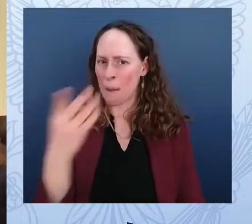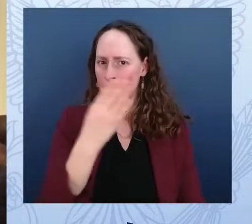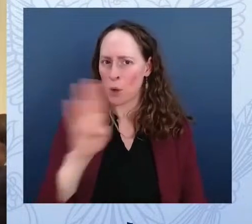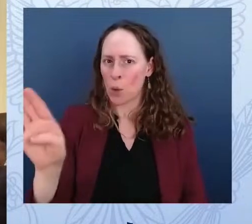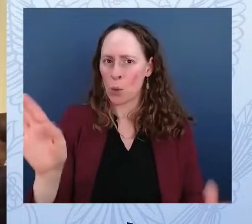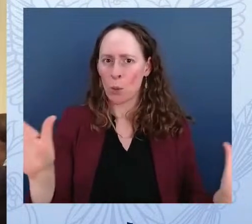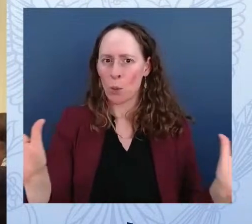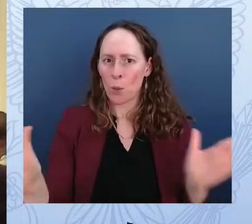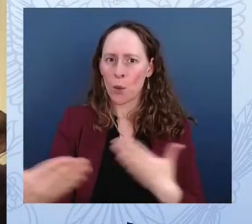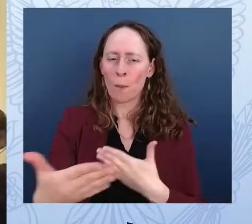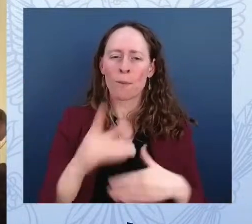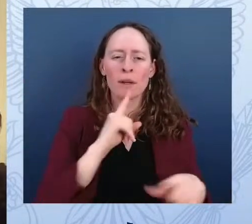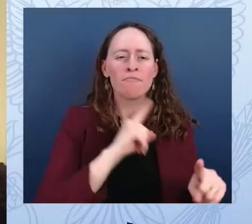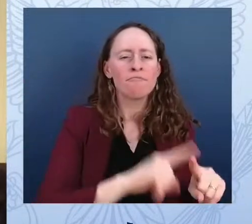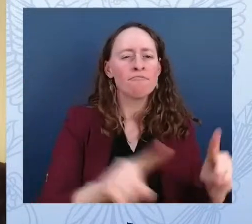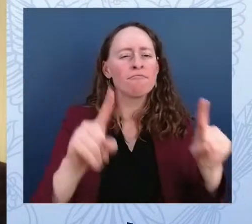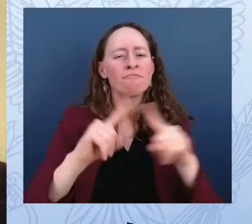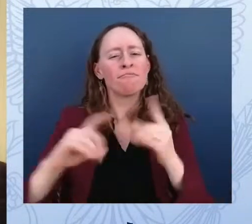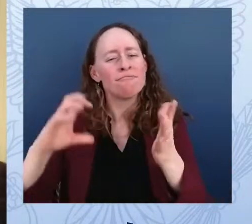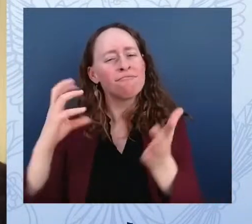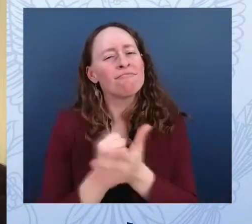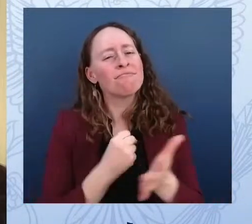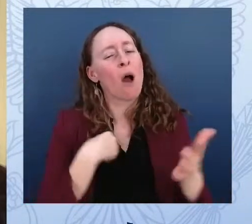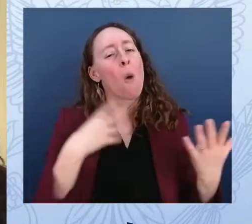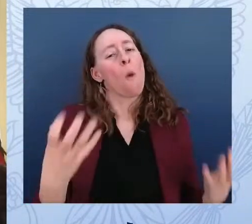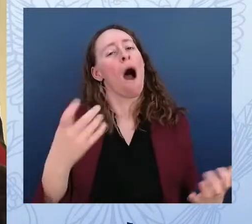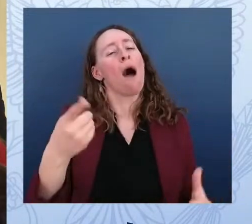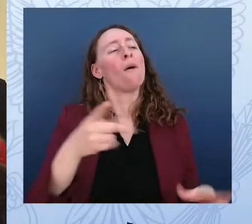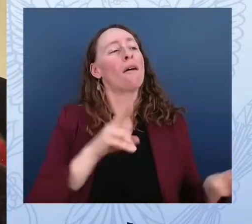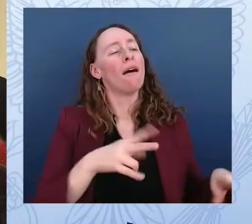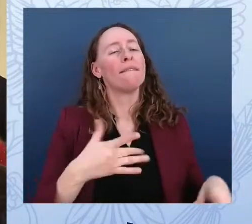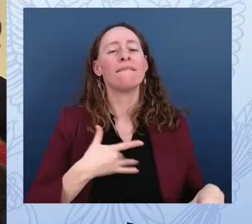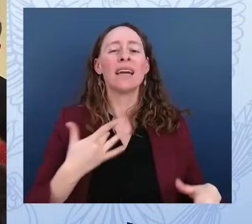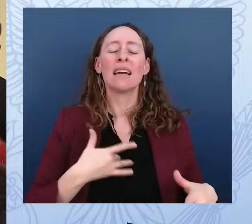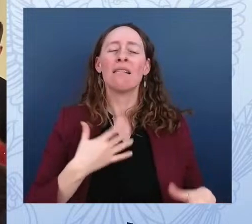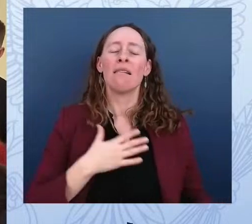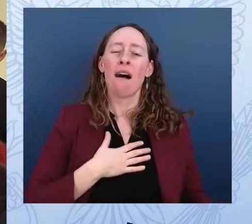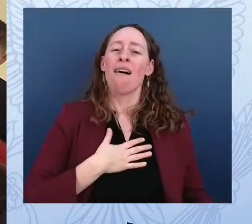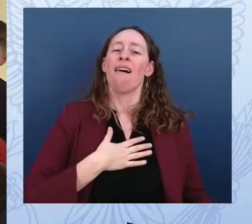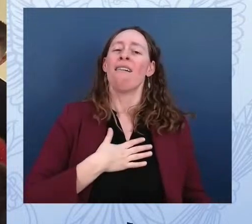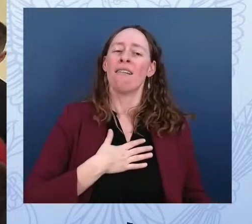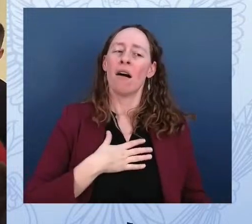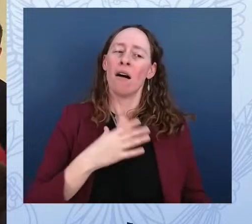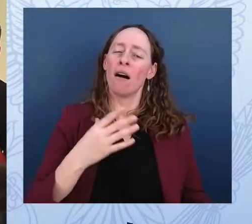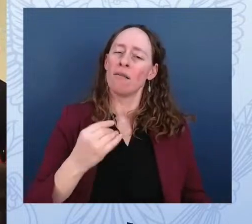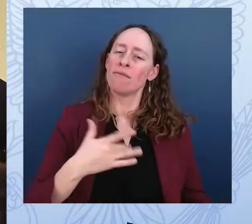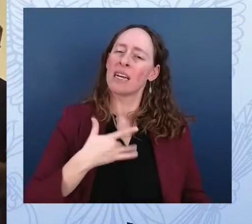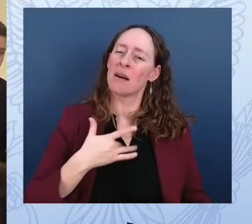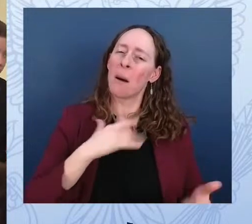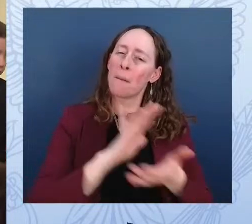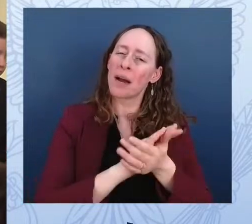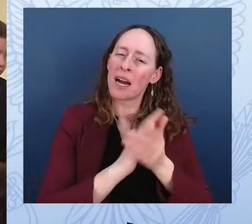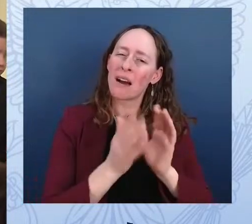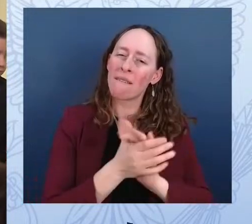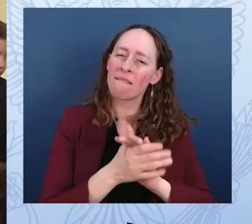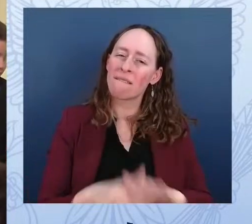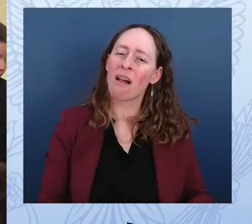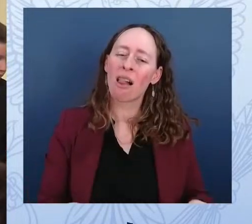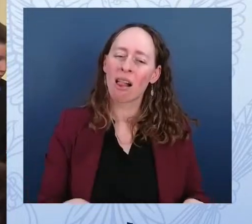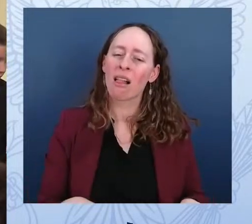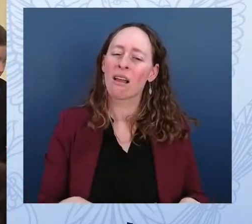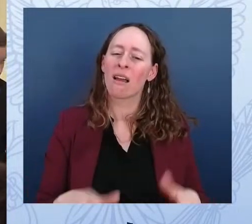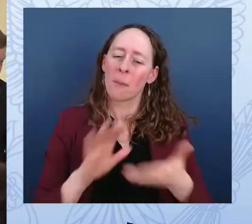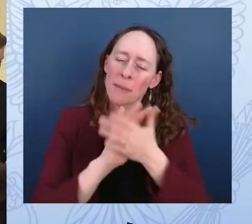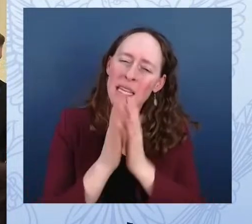you will find peace in the flow of holiday season, peace in your purpose, and strength in your